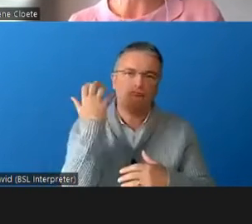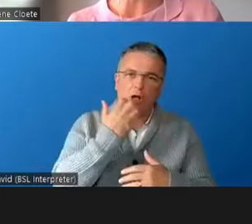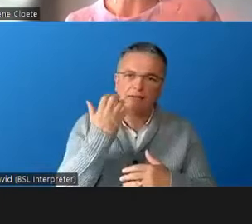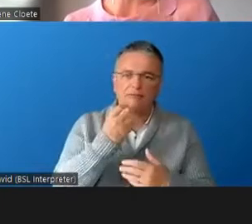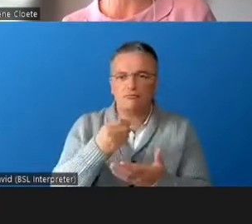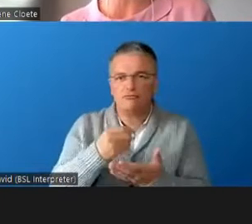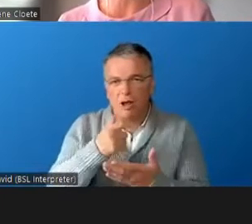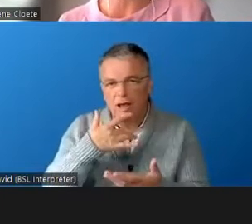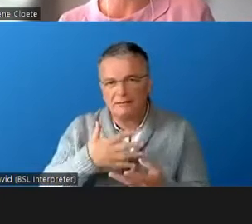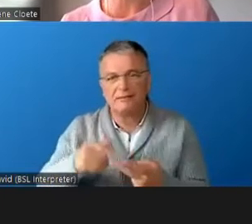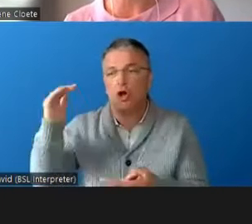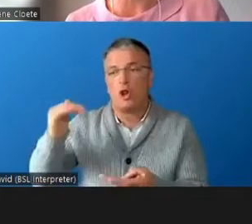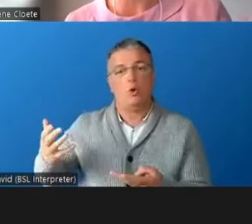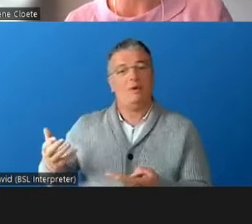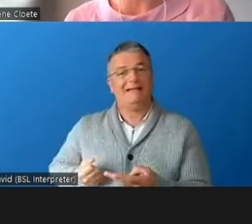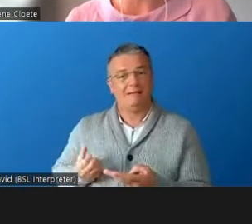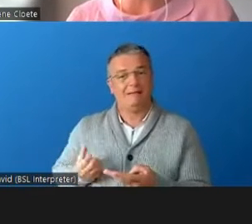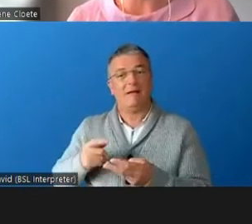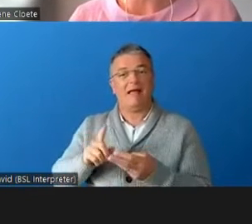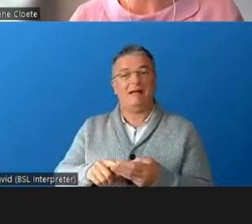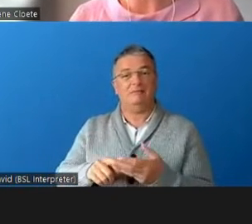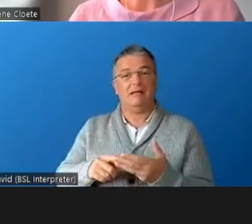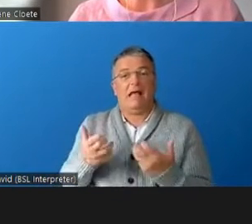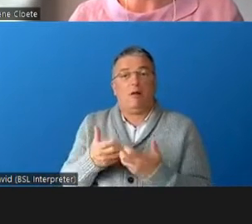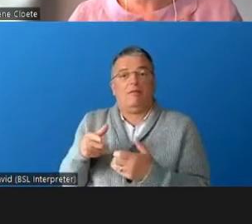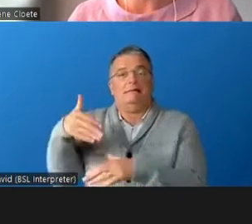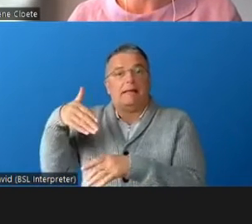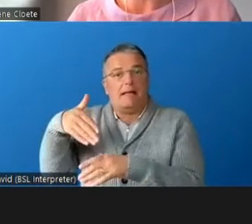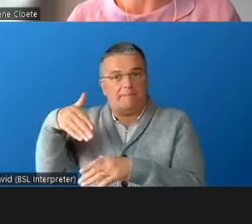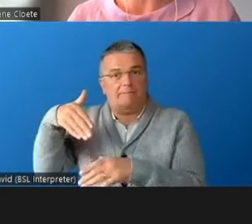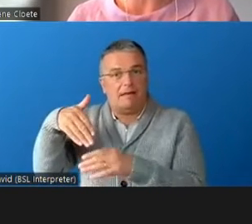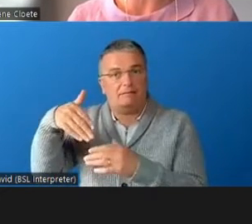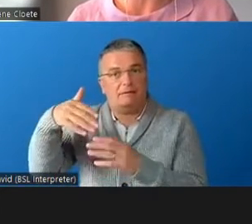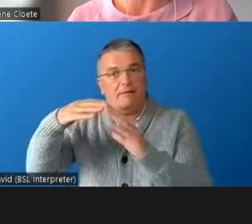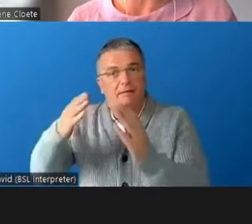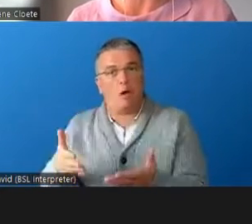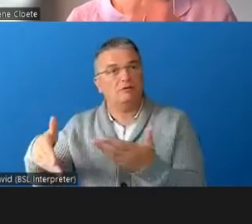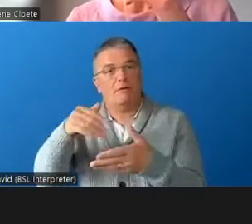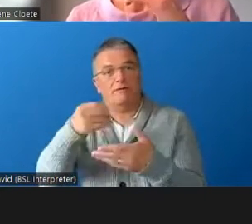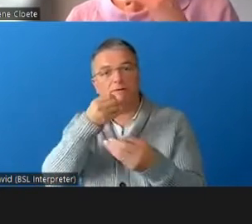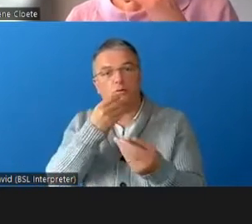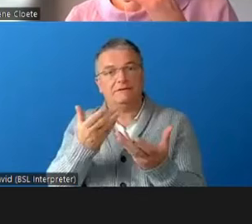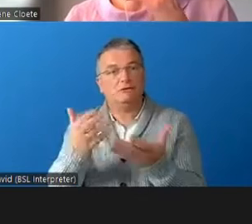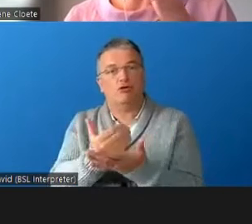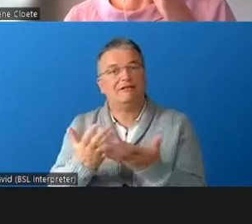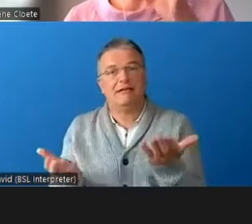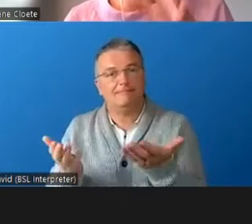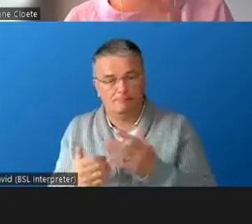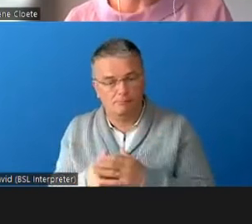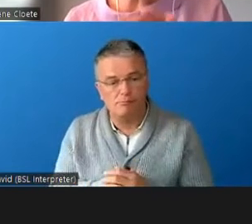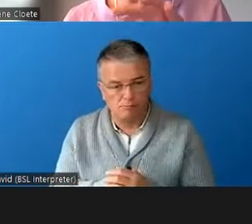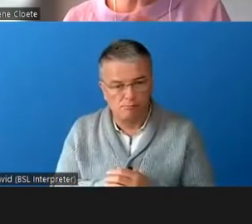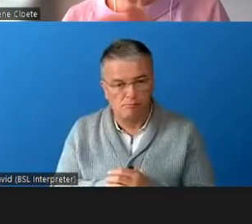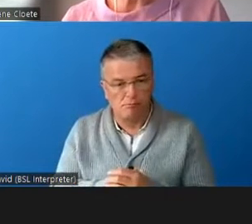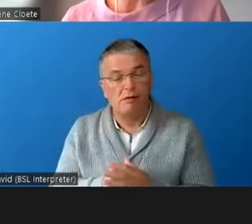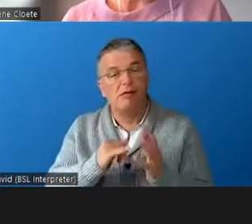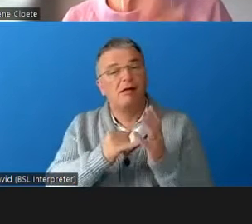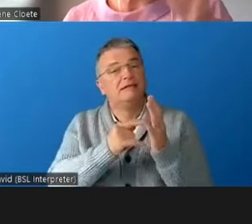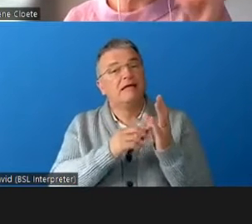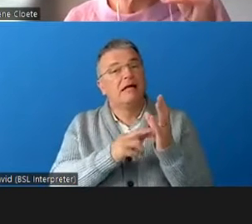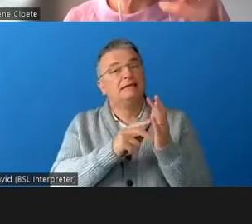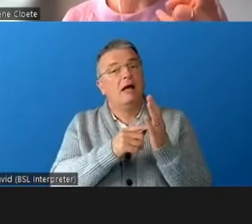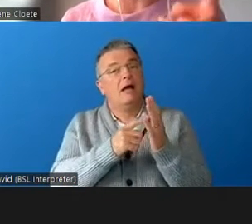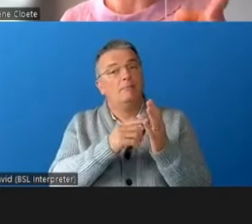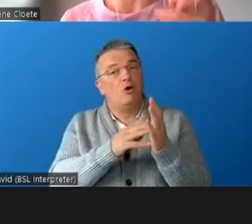low income, and then subsequently how that impacts their household's food insecurity. Now, Santa Monica fits into